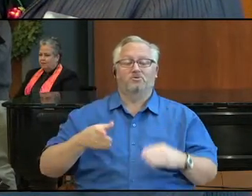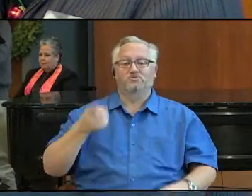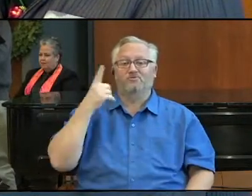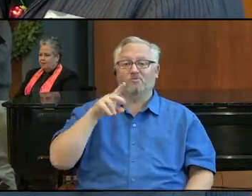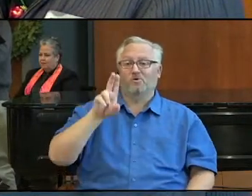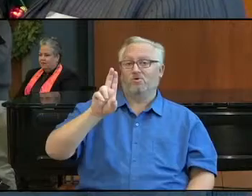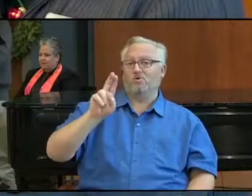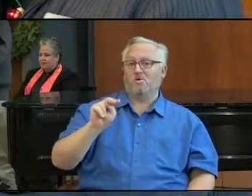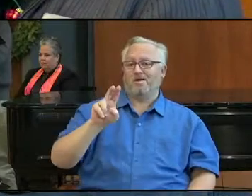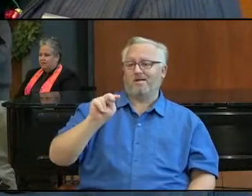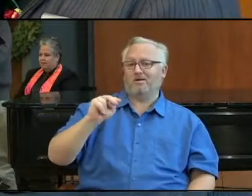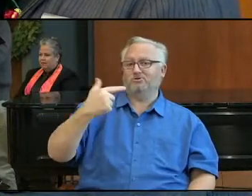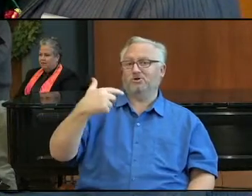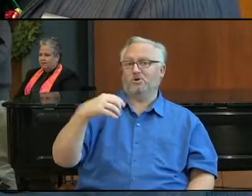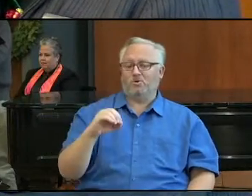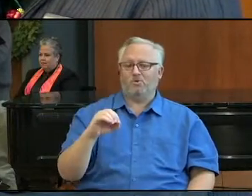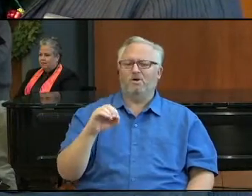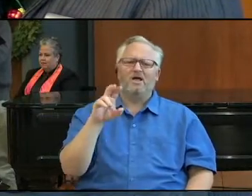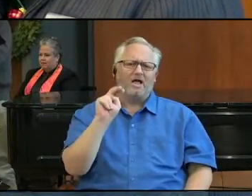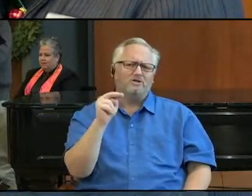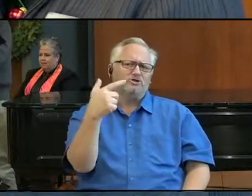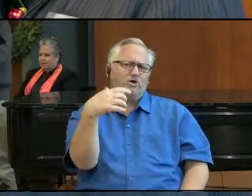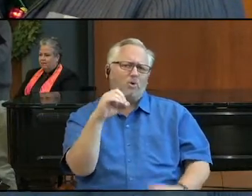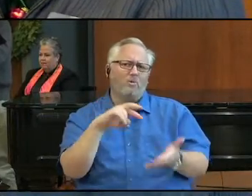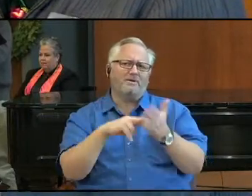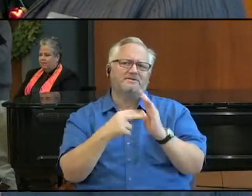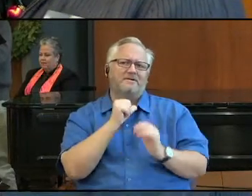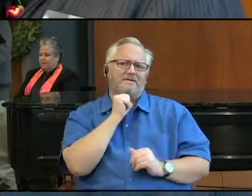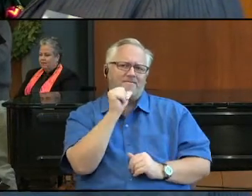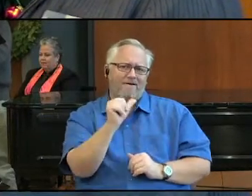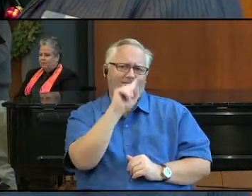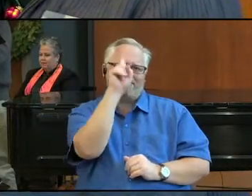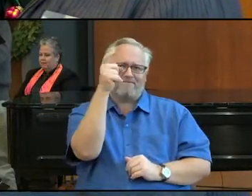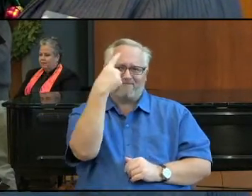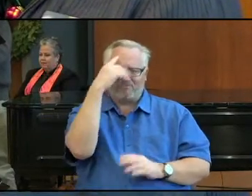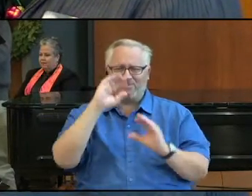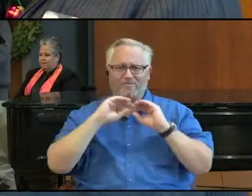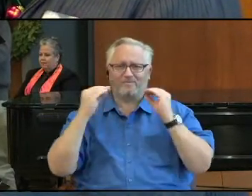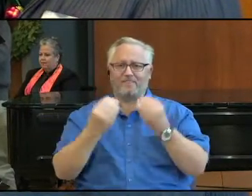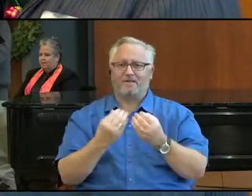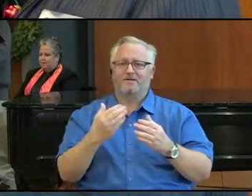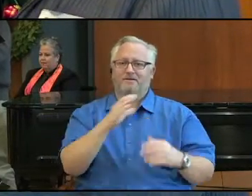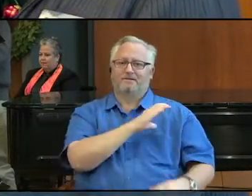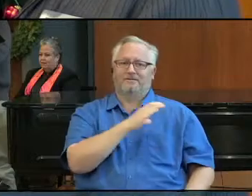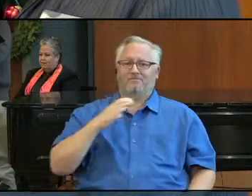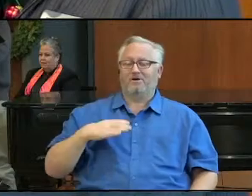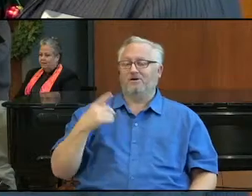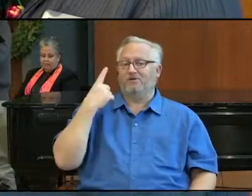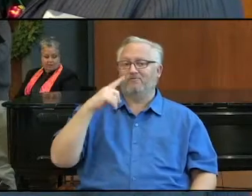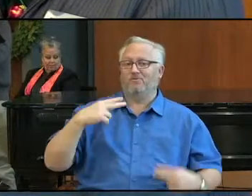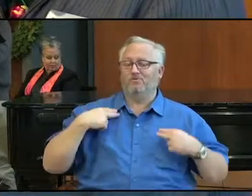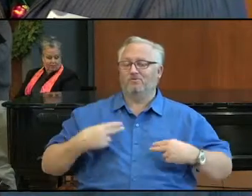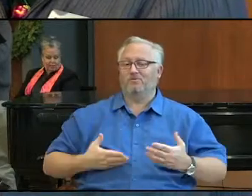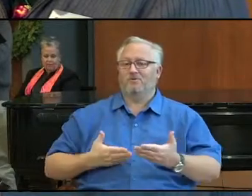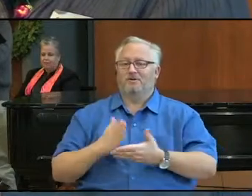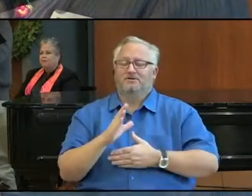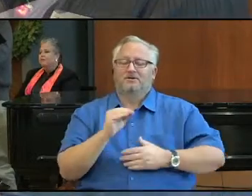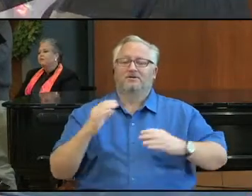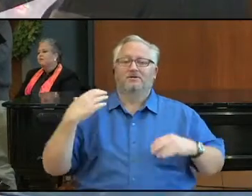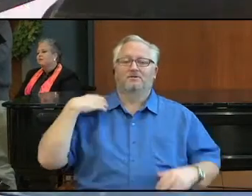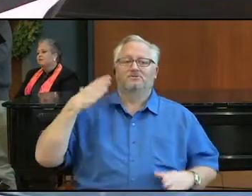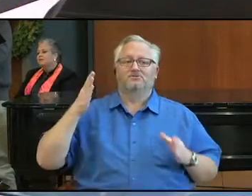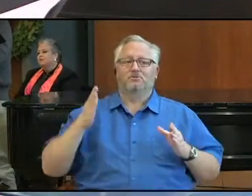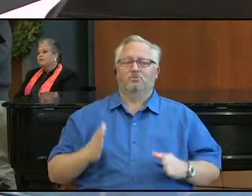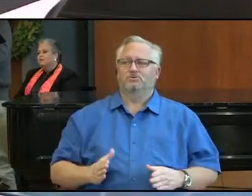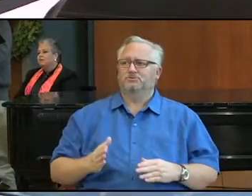UN NGO, NGO stands for Non-Governmental Organization, Committee on Human Rights, and the chair of the NGO Committee on